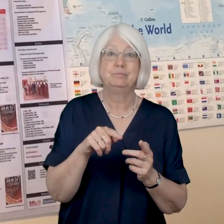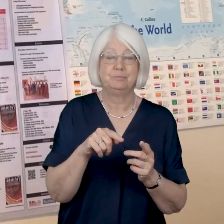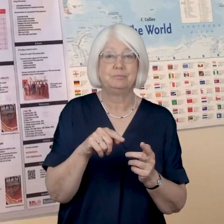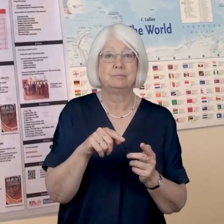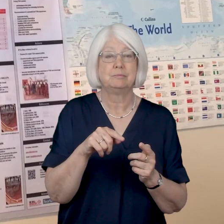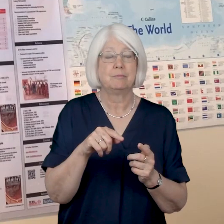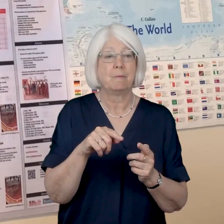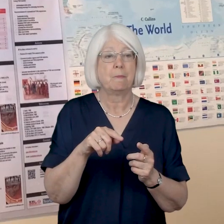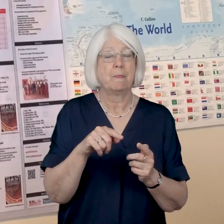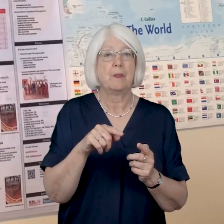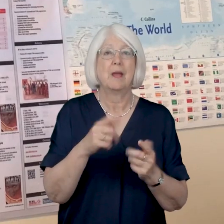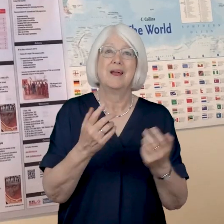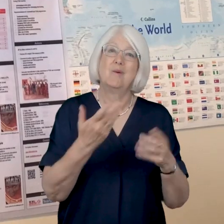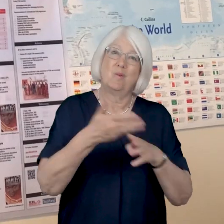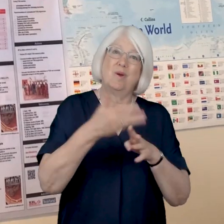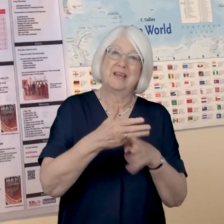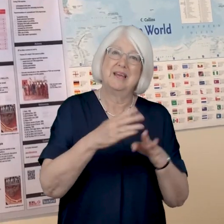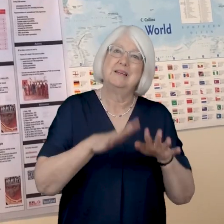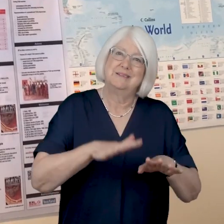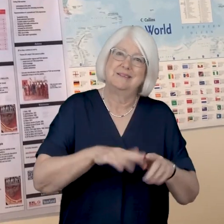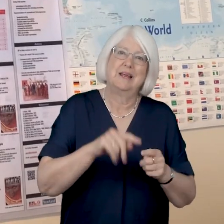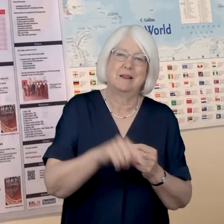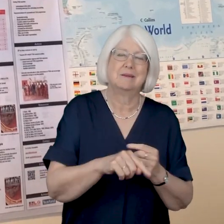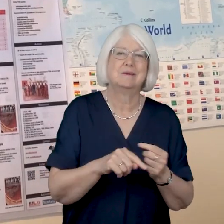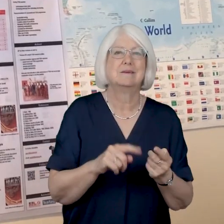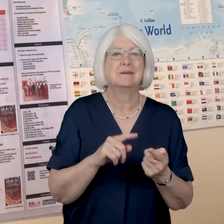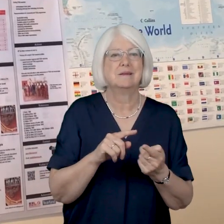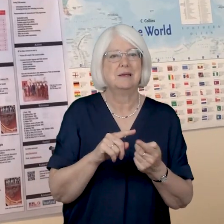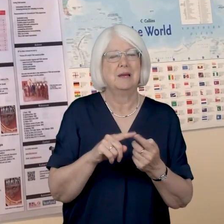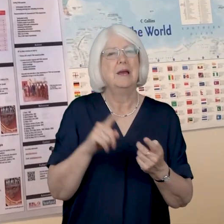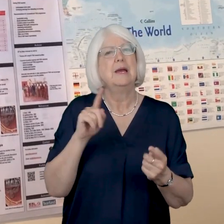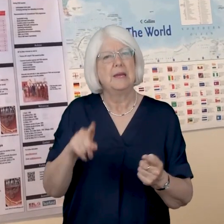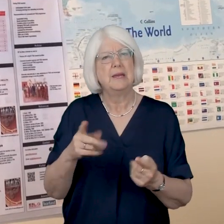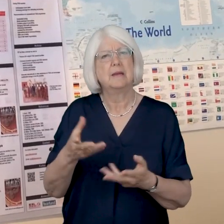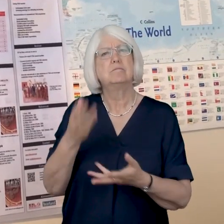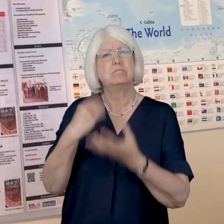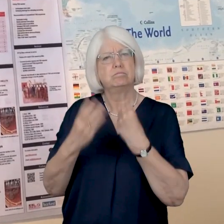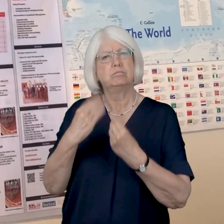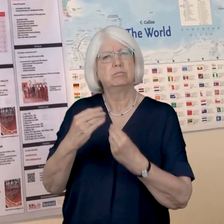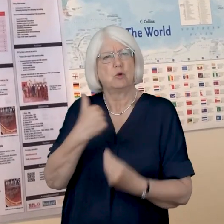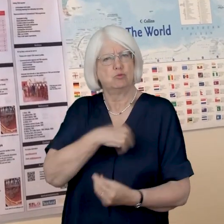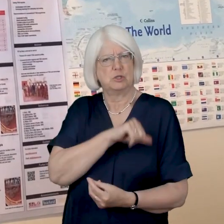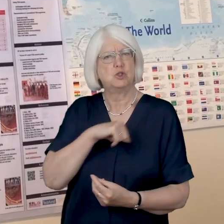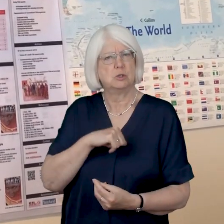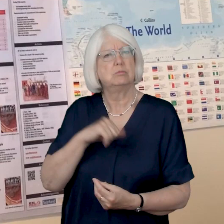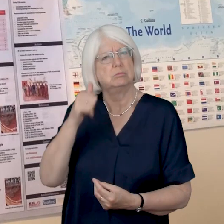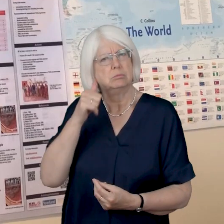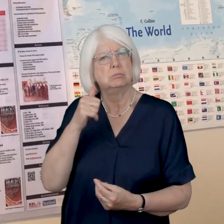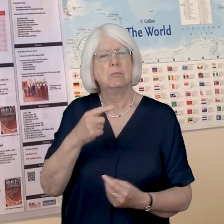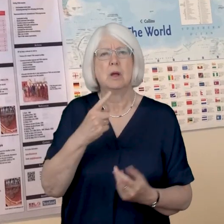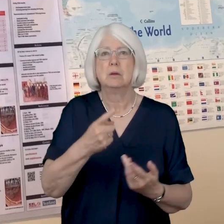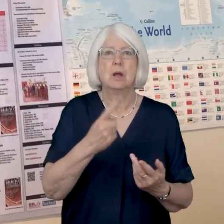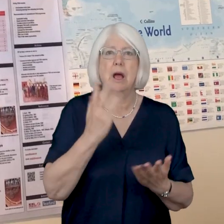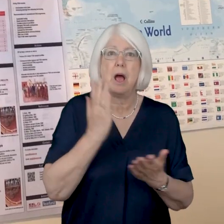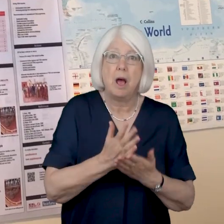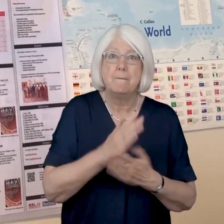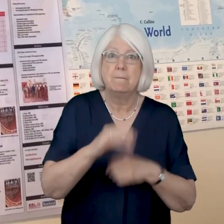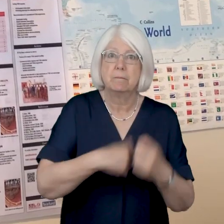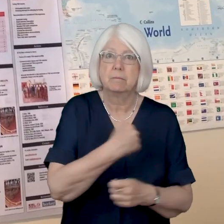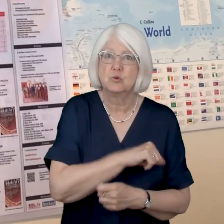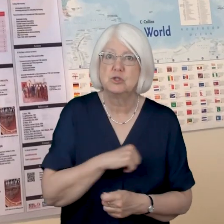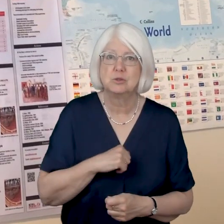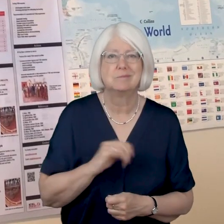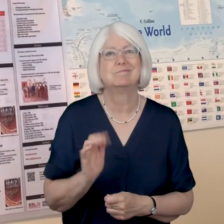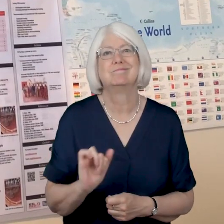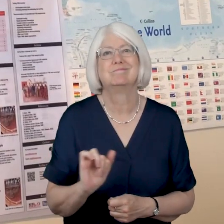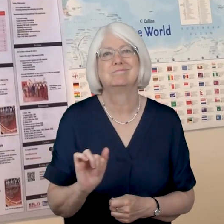I once had been. He had been educated in Christianity but not made a commitment, and I talked about my faith